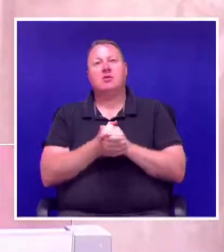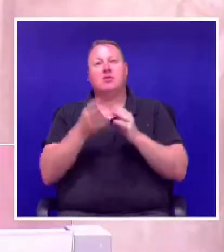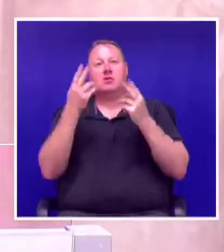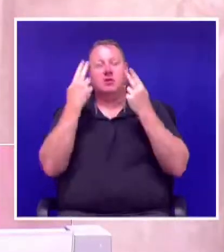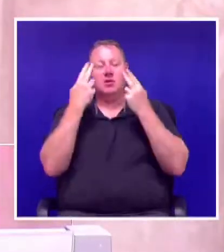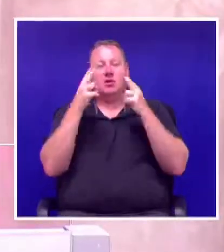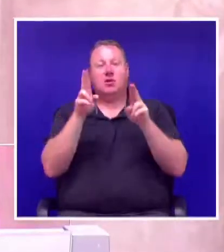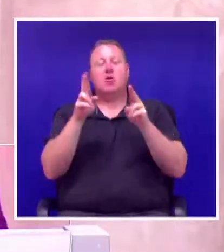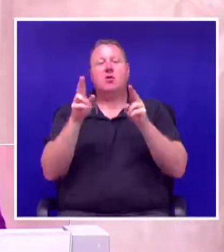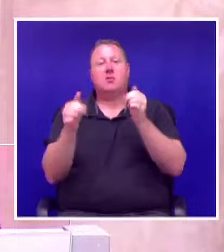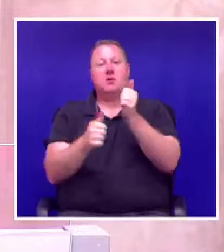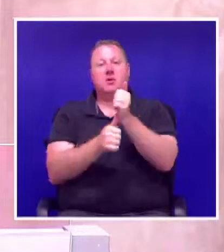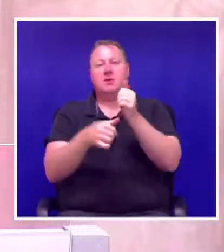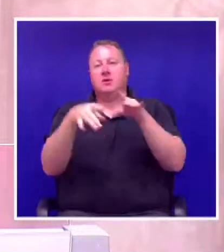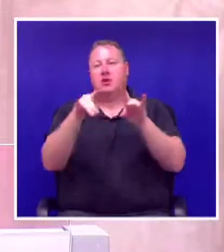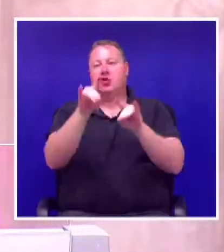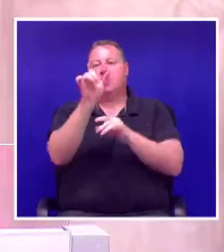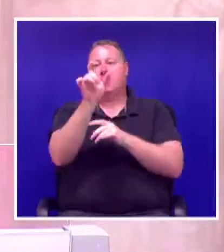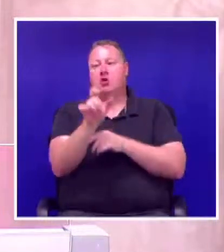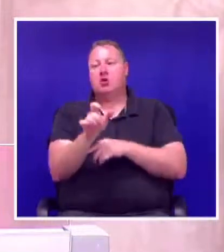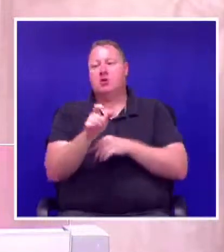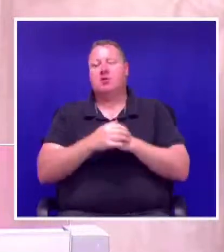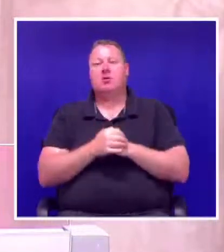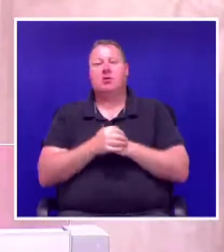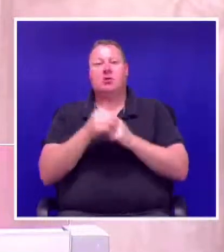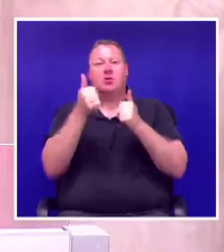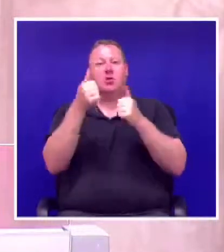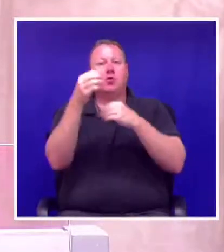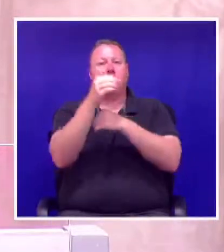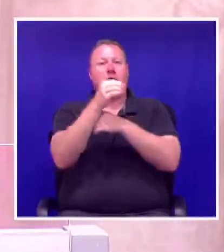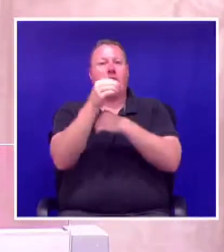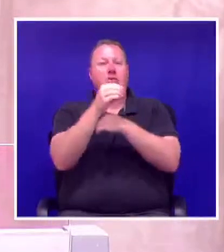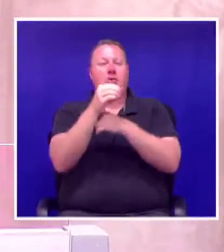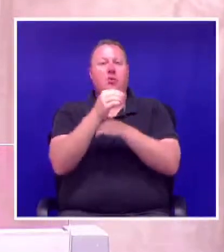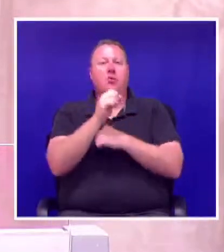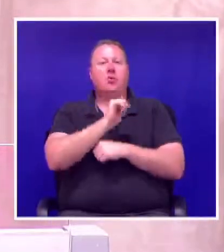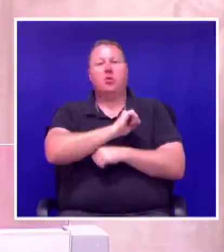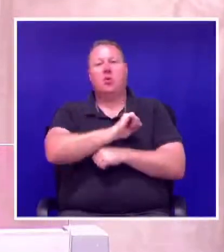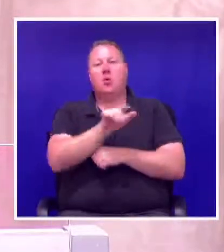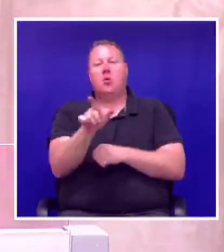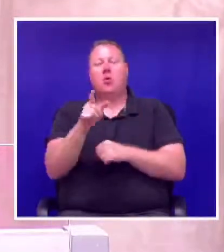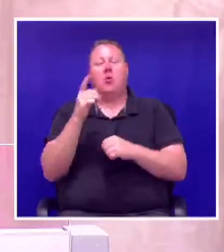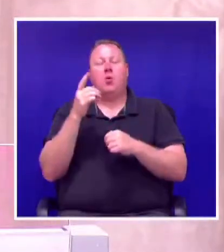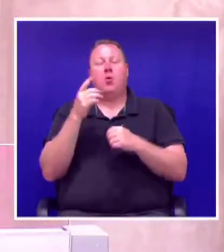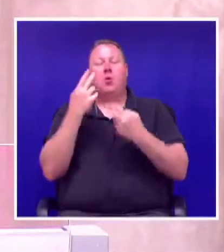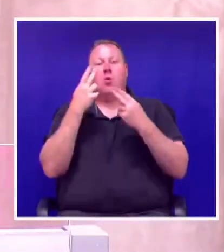Honourable Deputy Chairperson, and good afternoon to all honourable members.